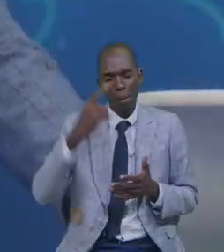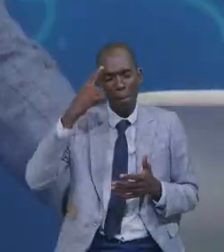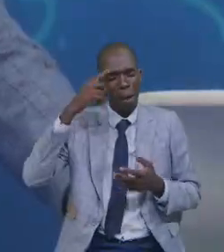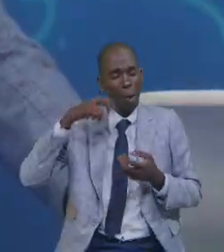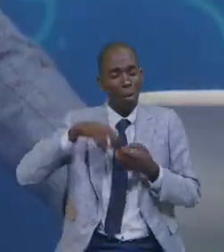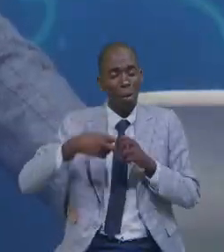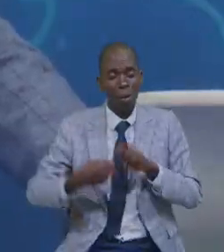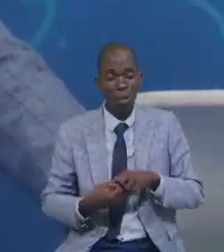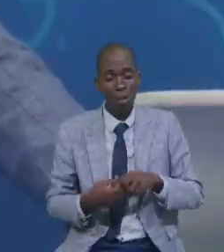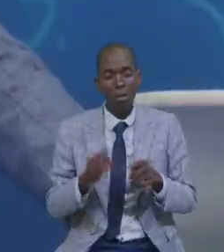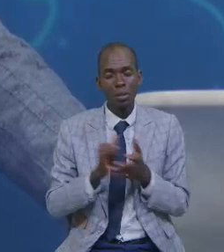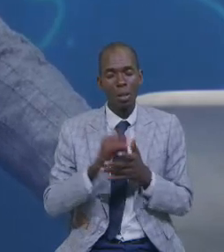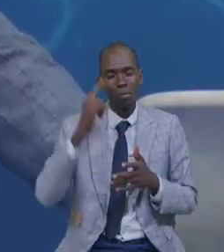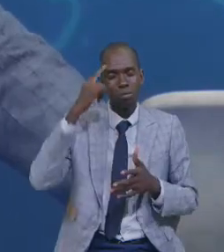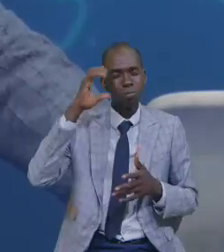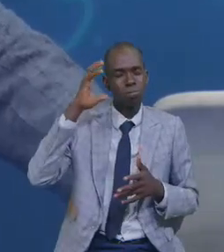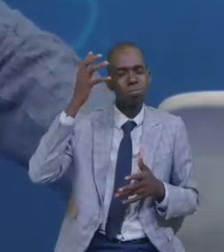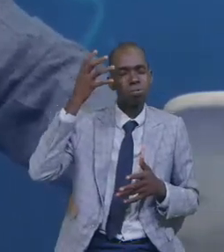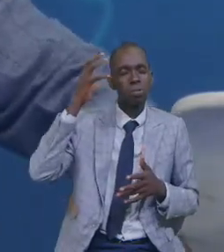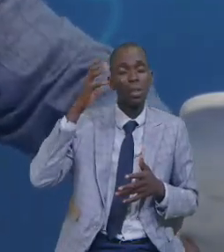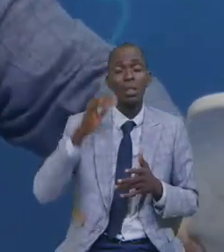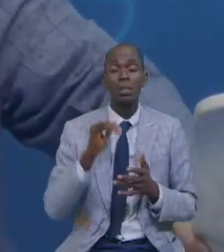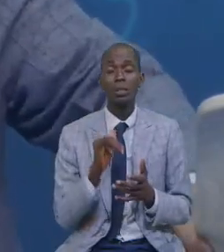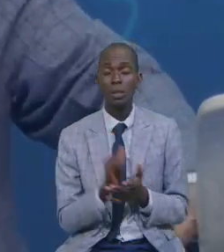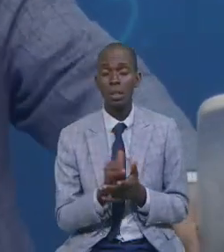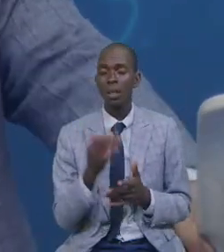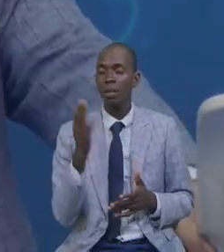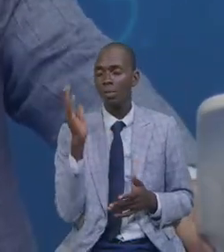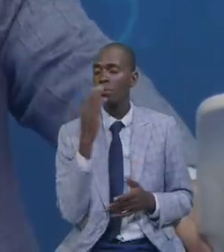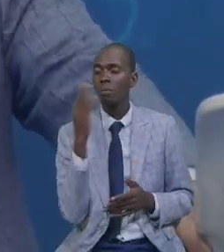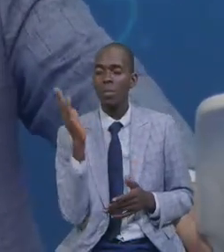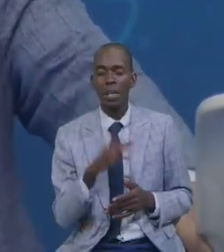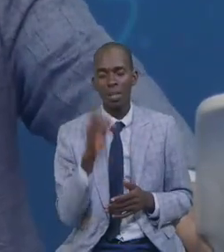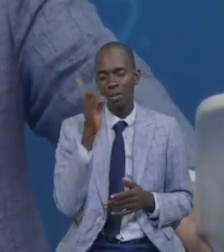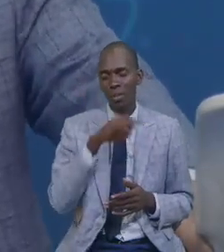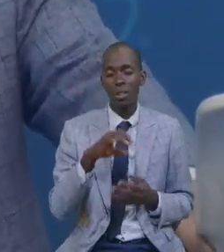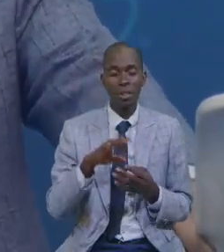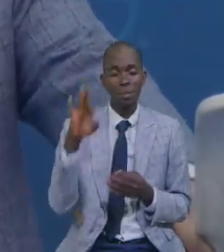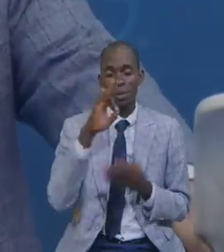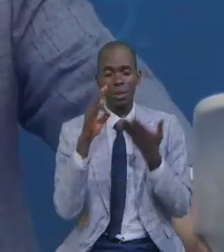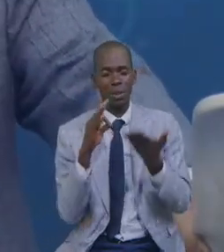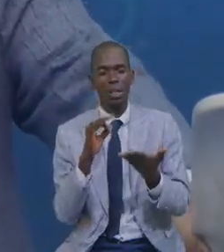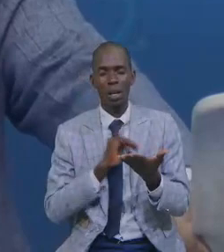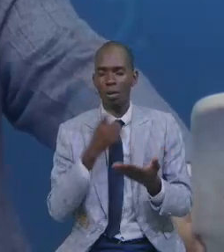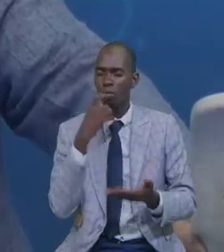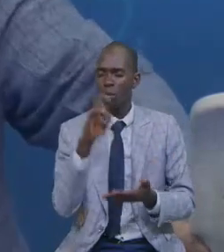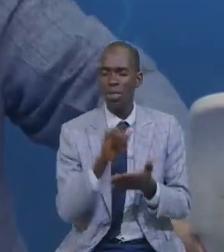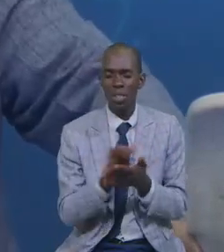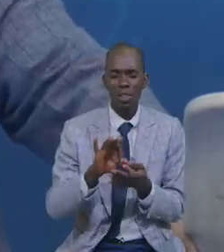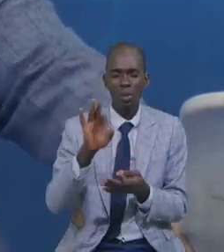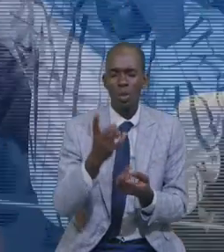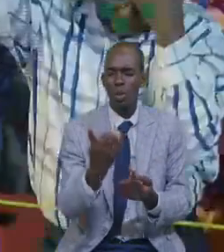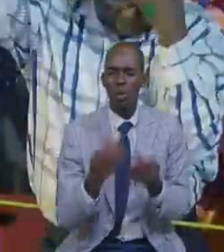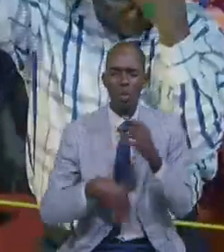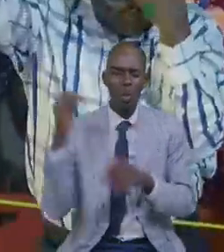that insanity, that foul spirit there, I command that spirit, come out in